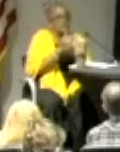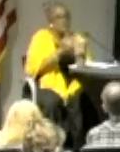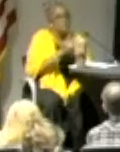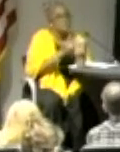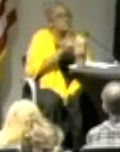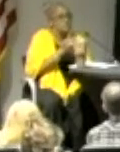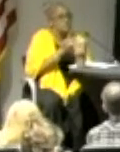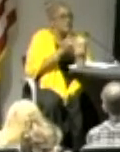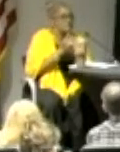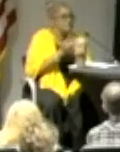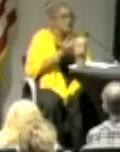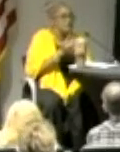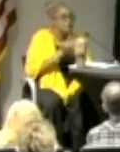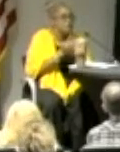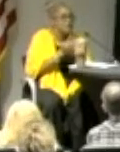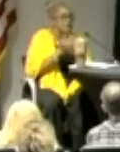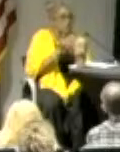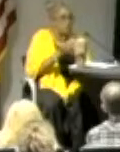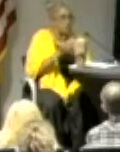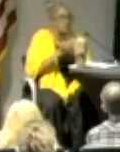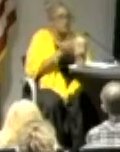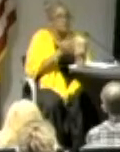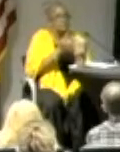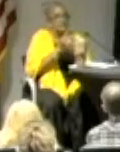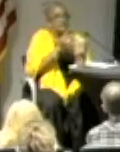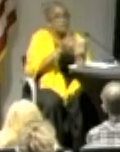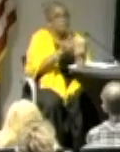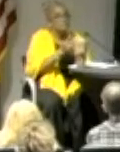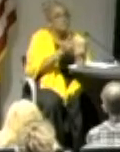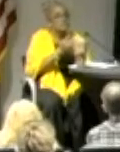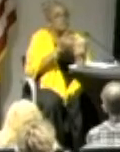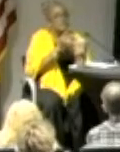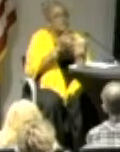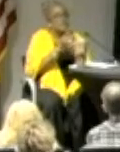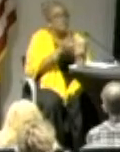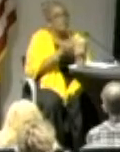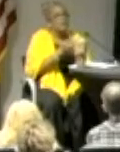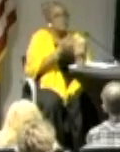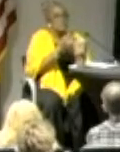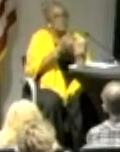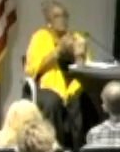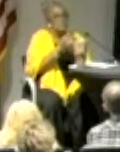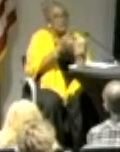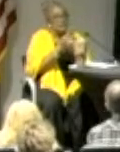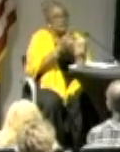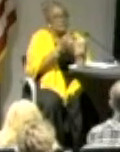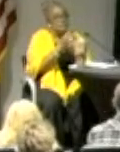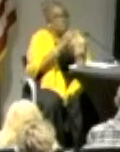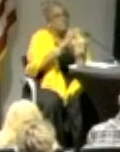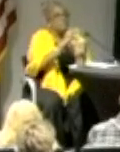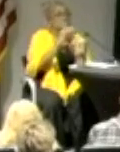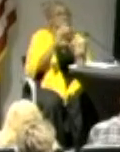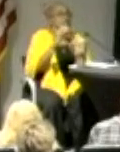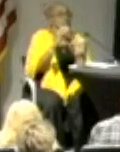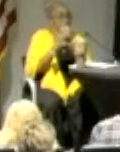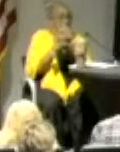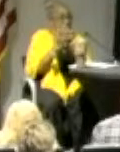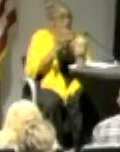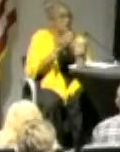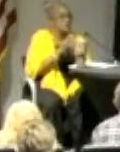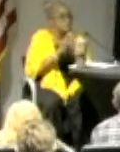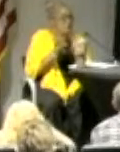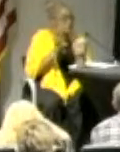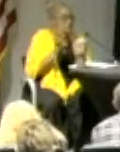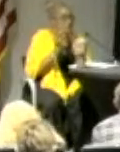different mission as defined by the code here. Our mission is about the mid-tier, as